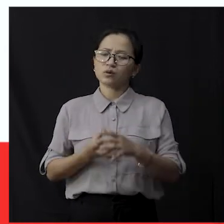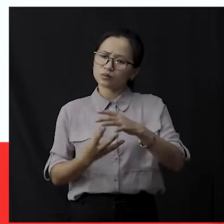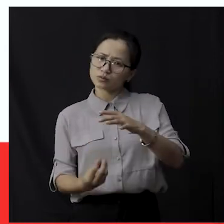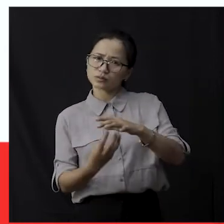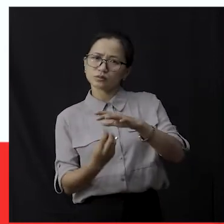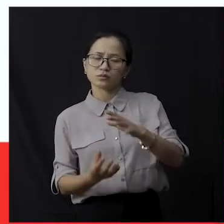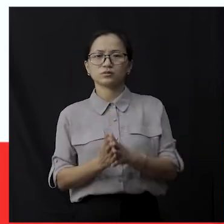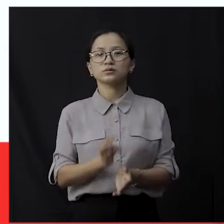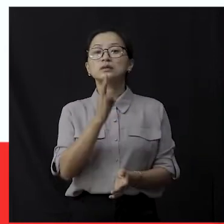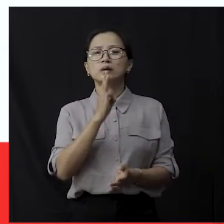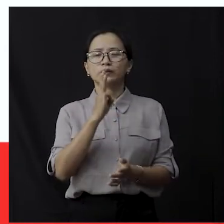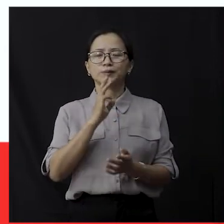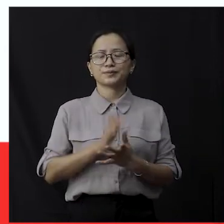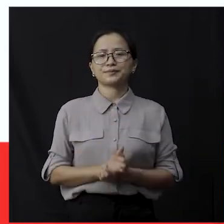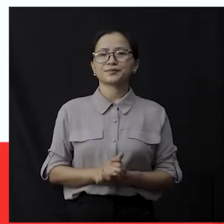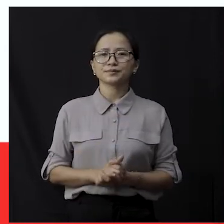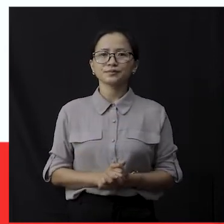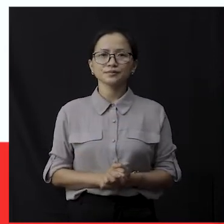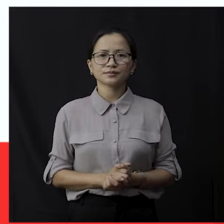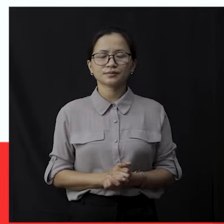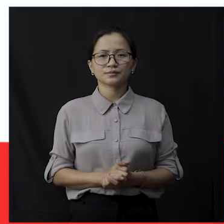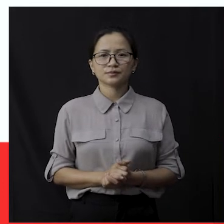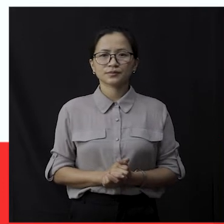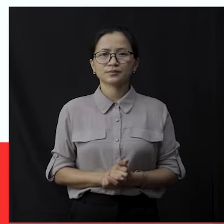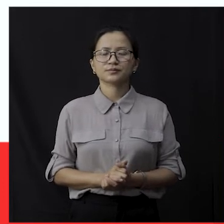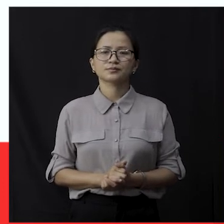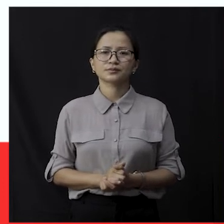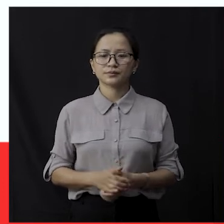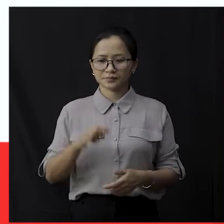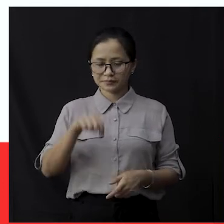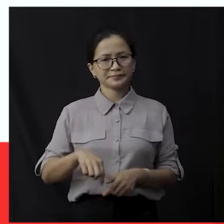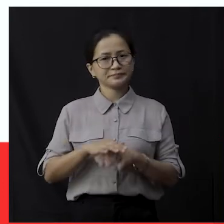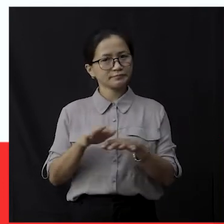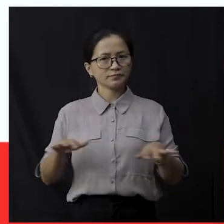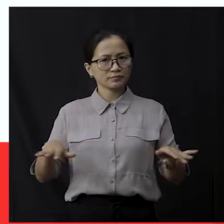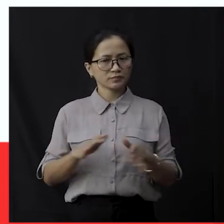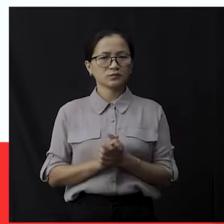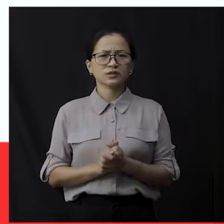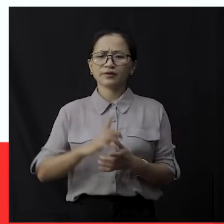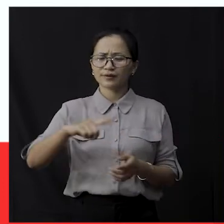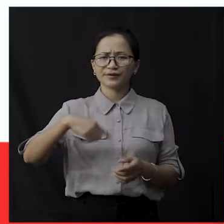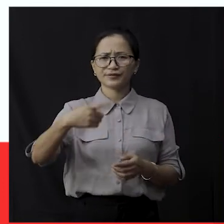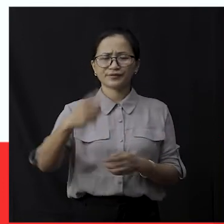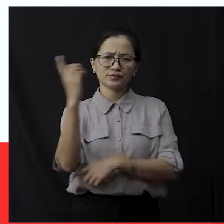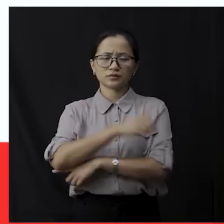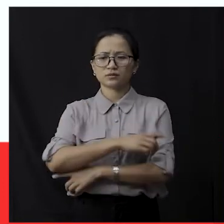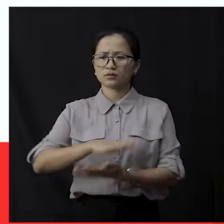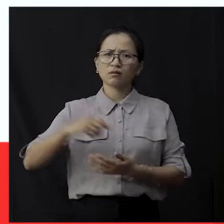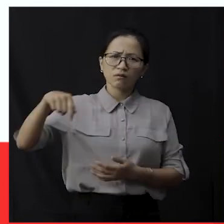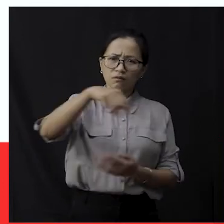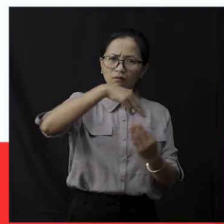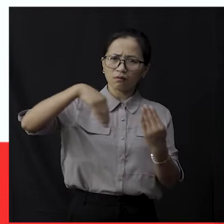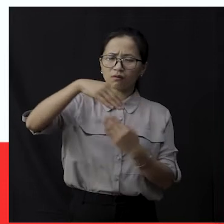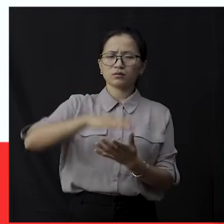the water. Okay? Now, students, every day in and around, we hear